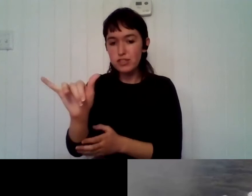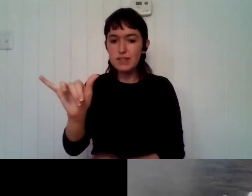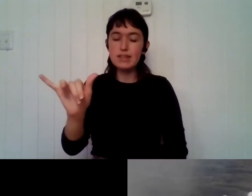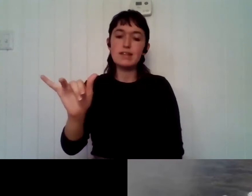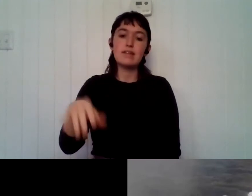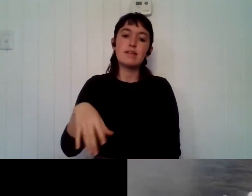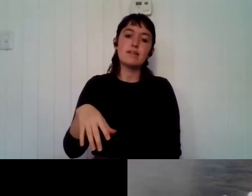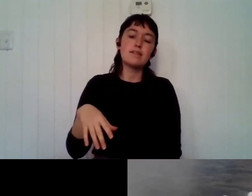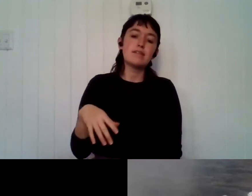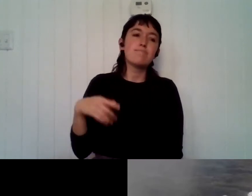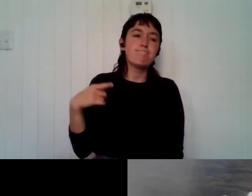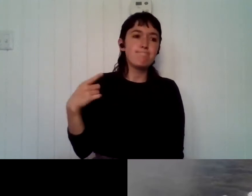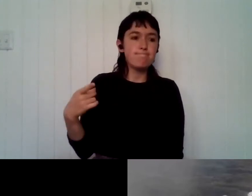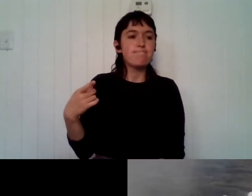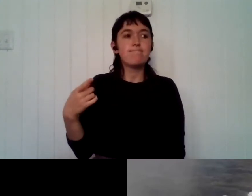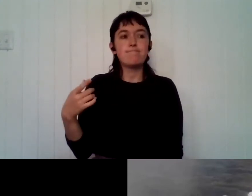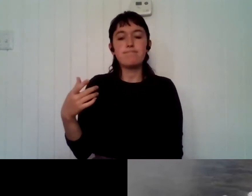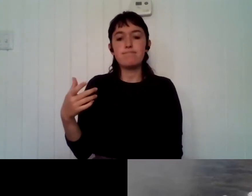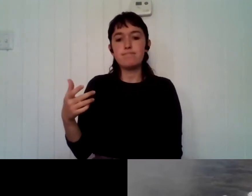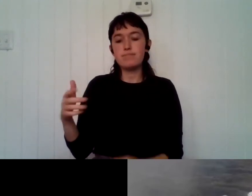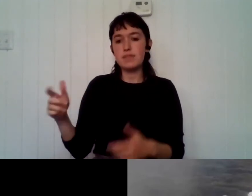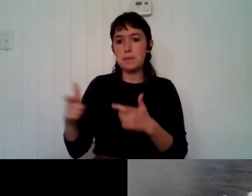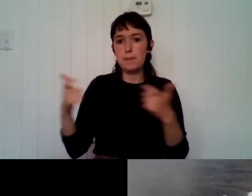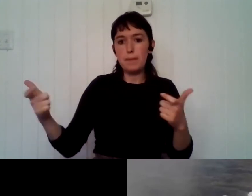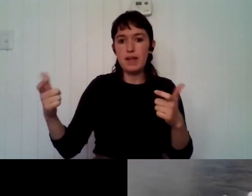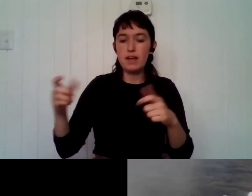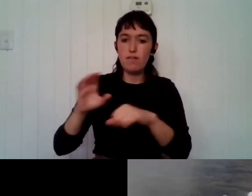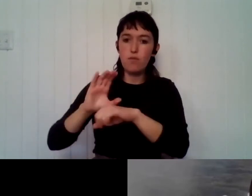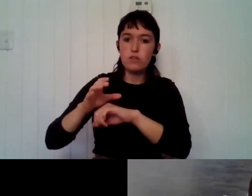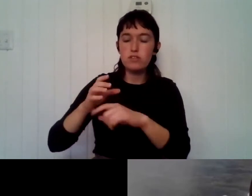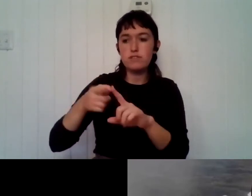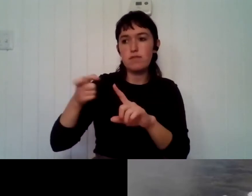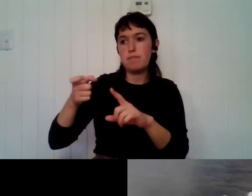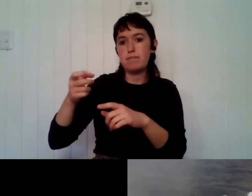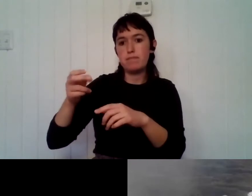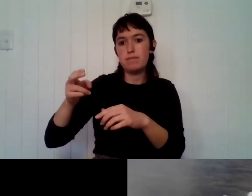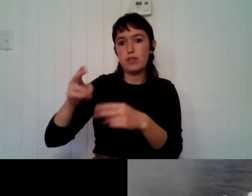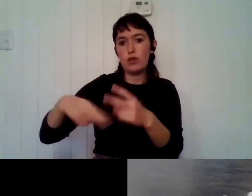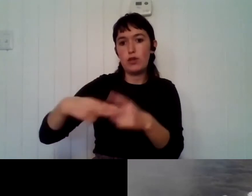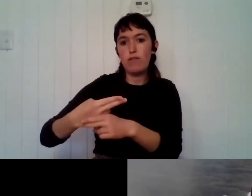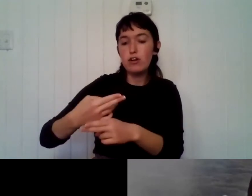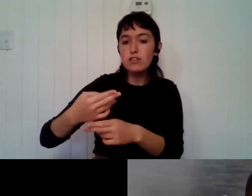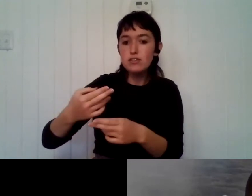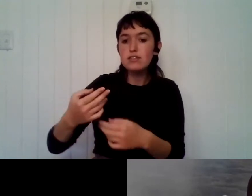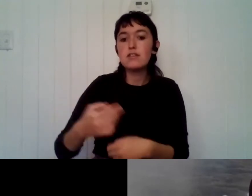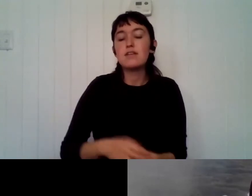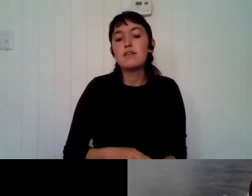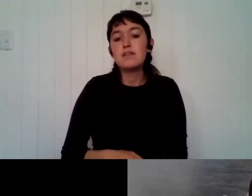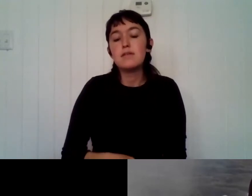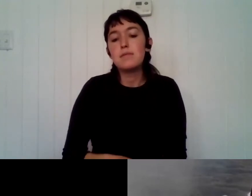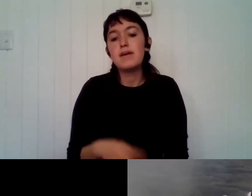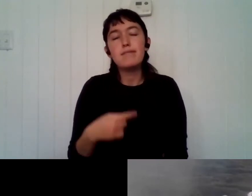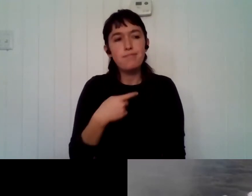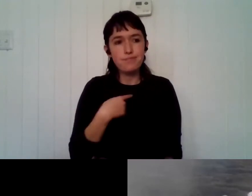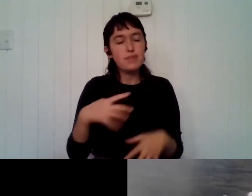how the big forces of the universe work. But then I did a little internship in